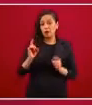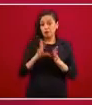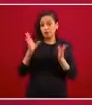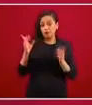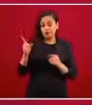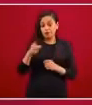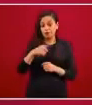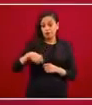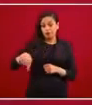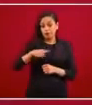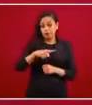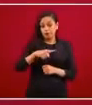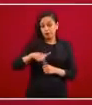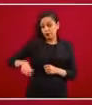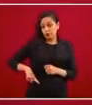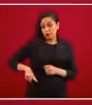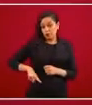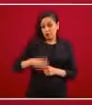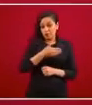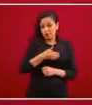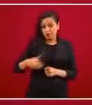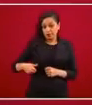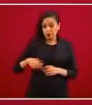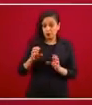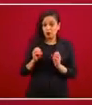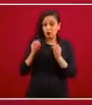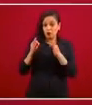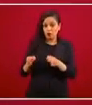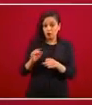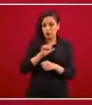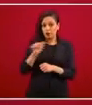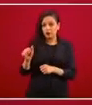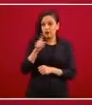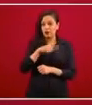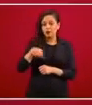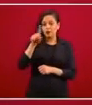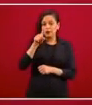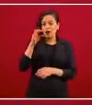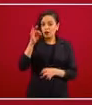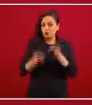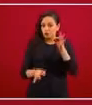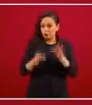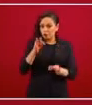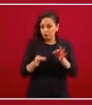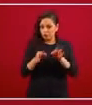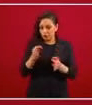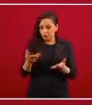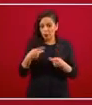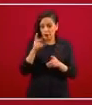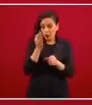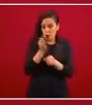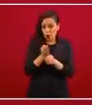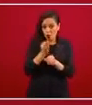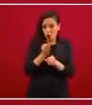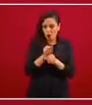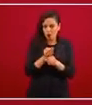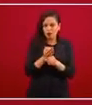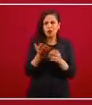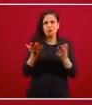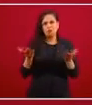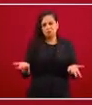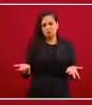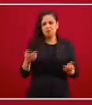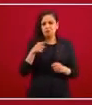So I had to wait to see the developments of this law proposal. At this